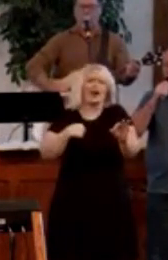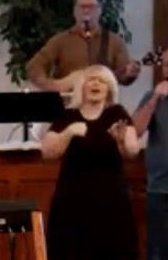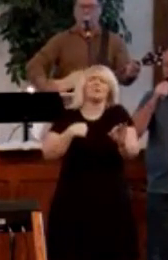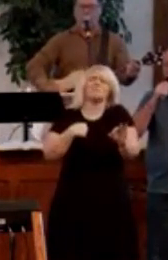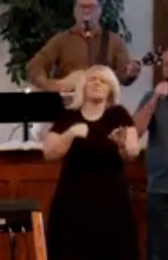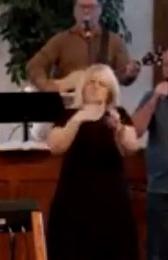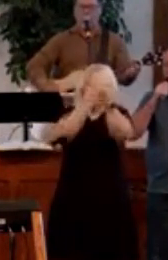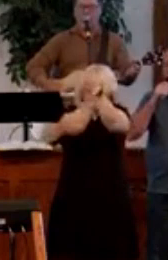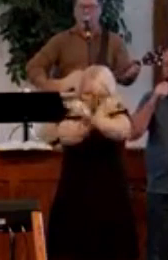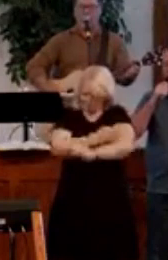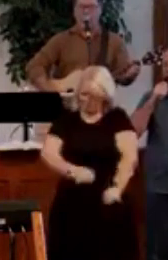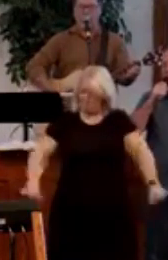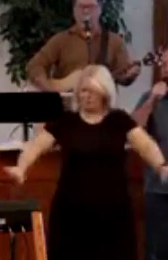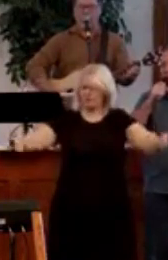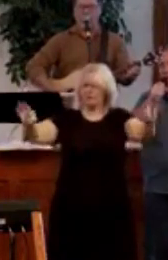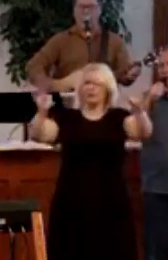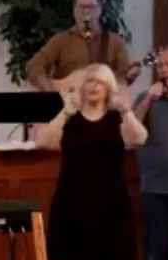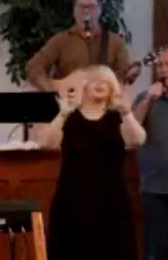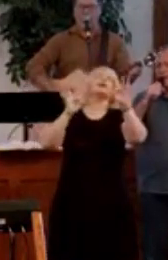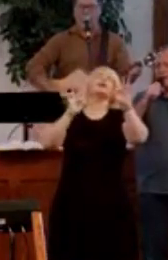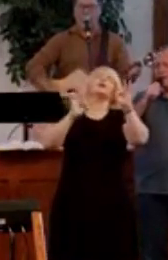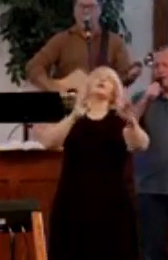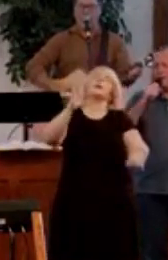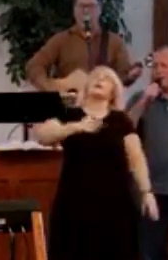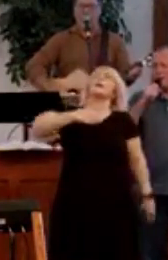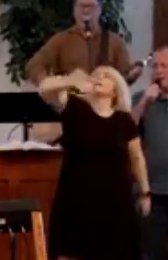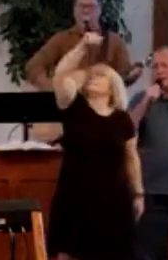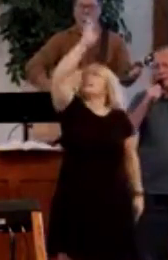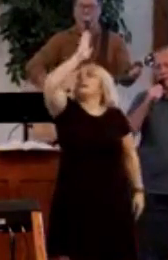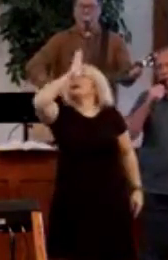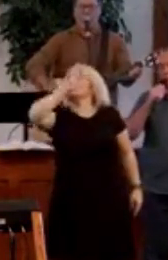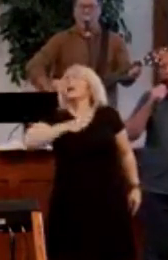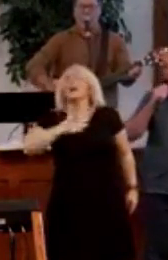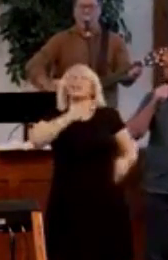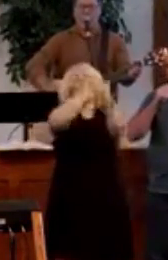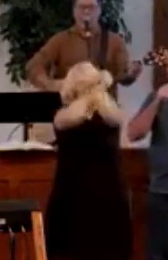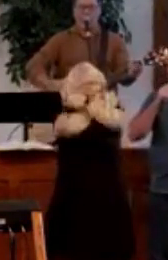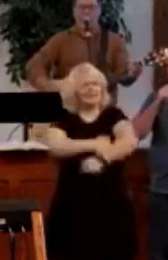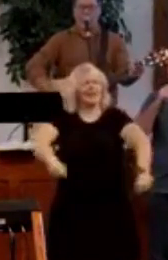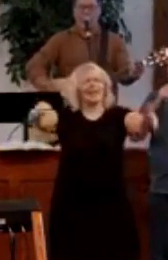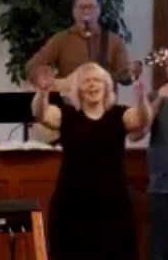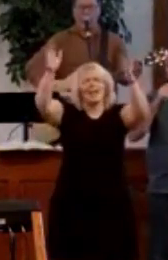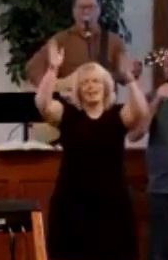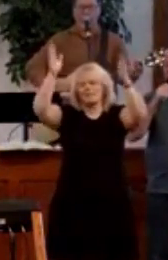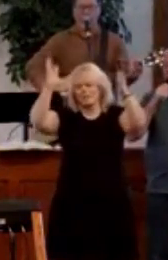gone, I've been set free. My God, my